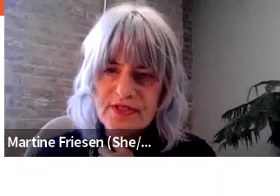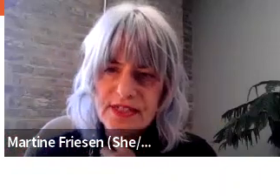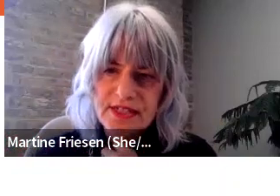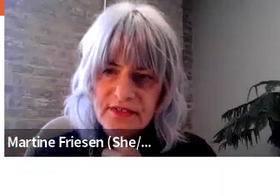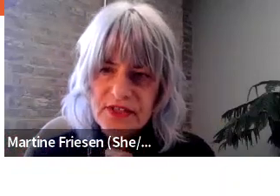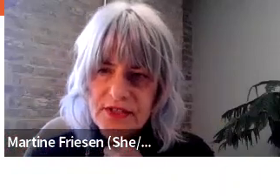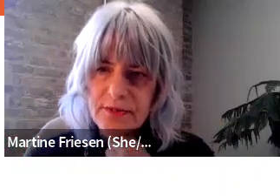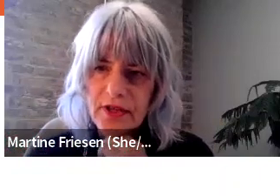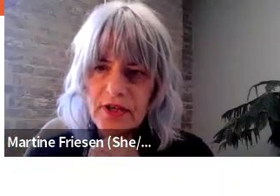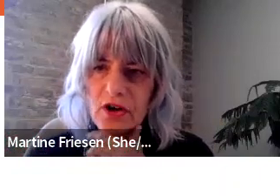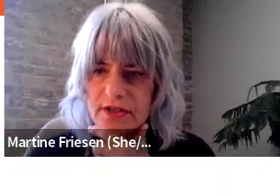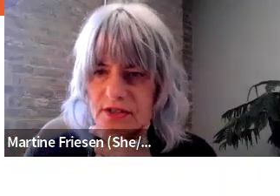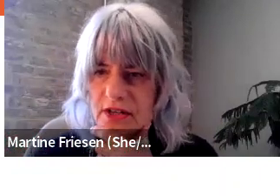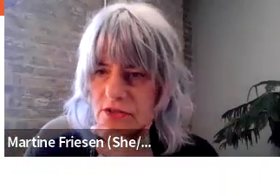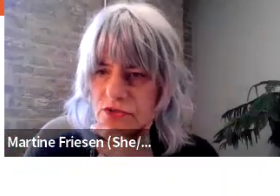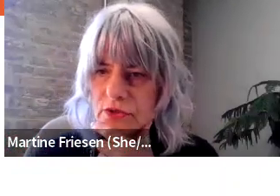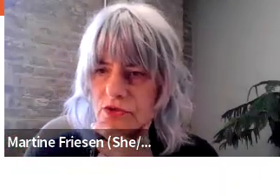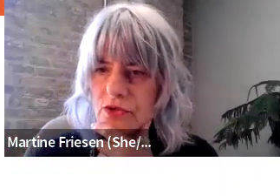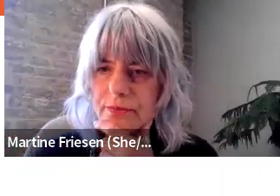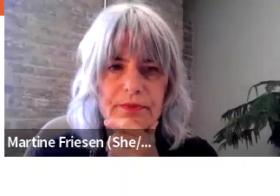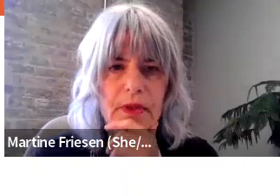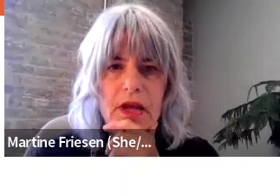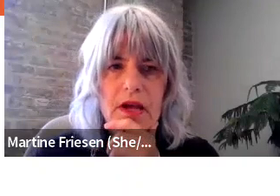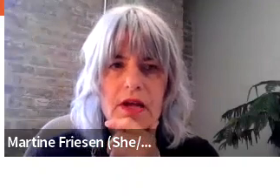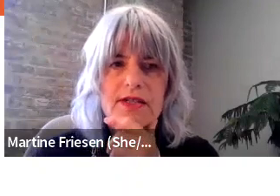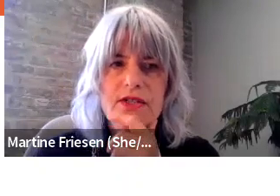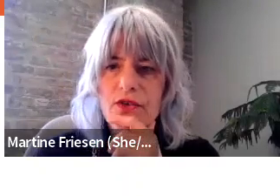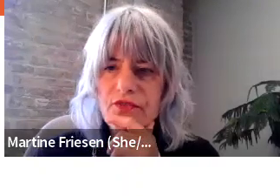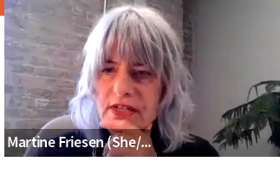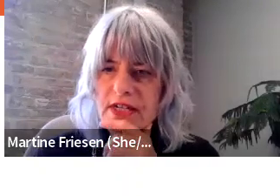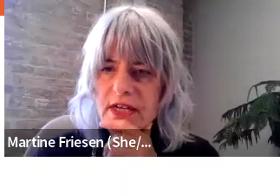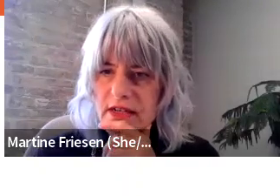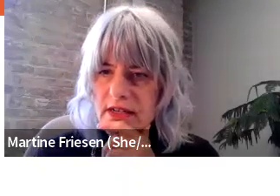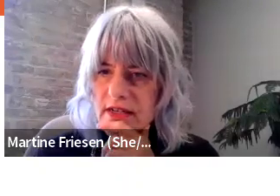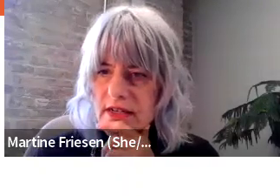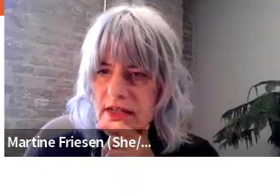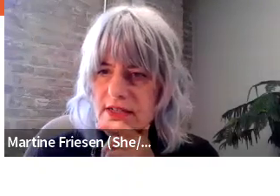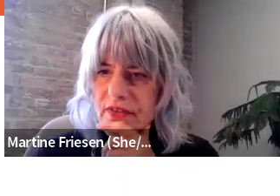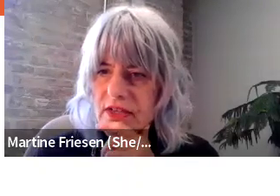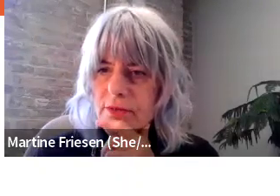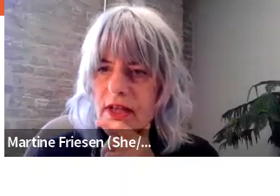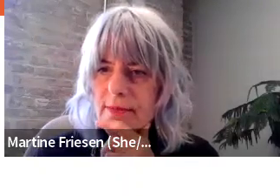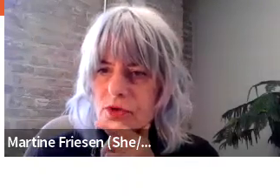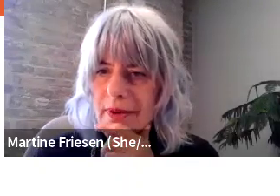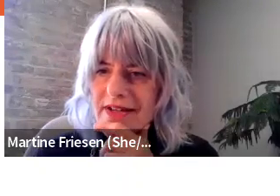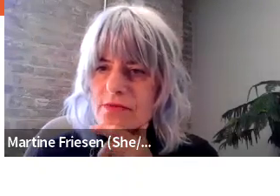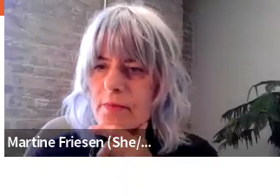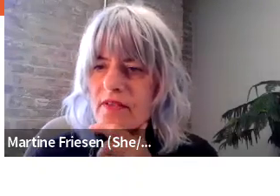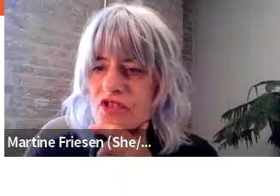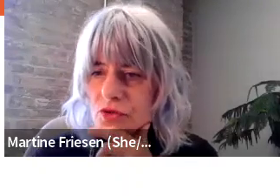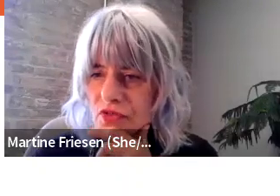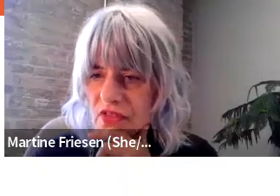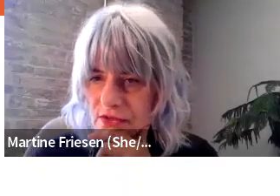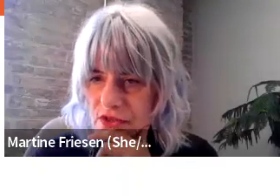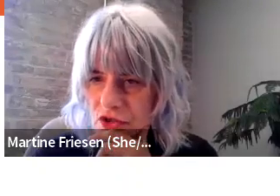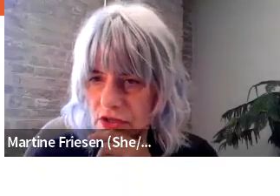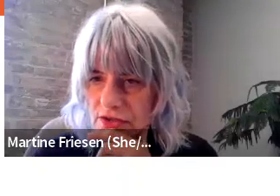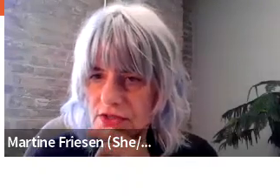or represent a deaf and disability arts and cultural group. So funding is available up to a maximum